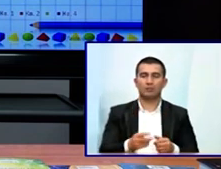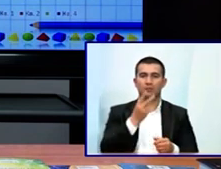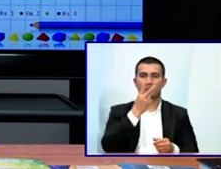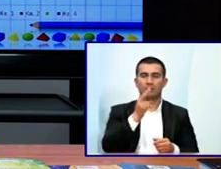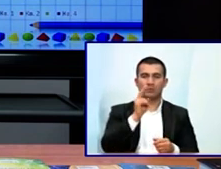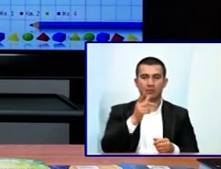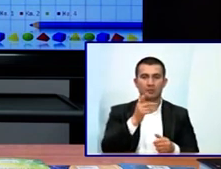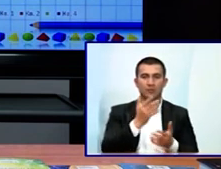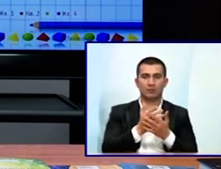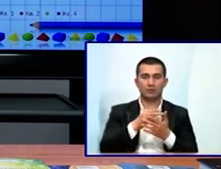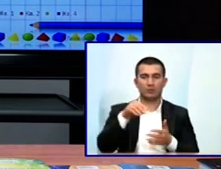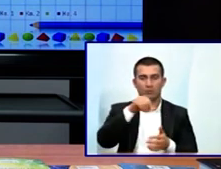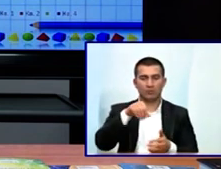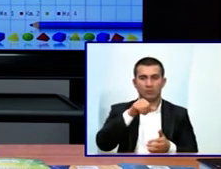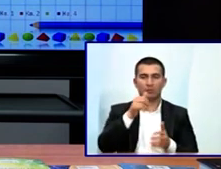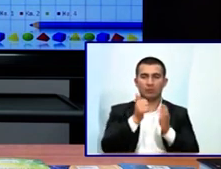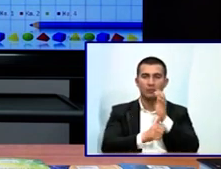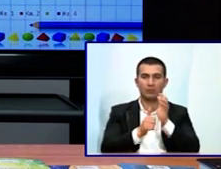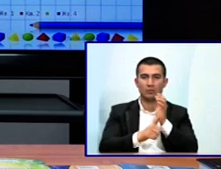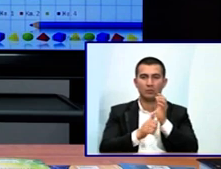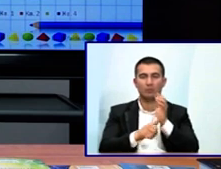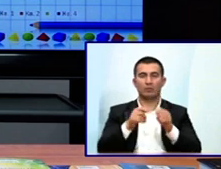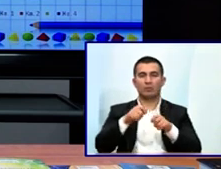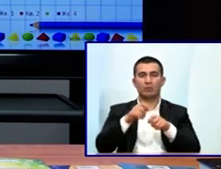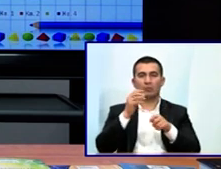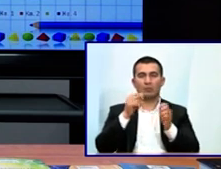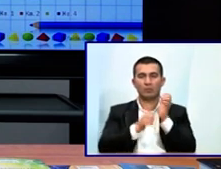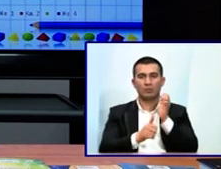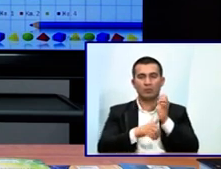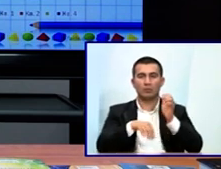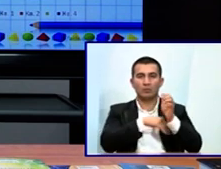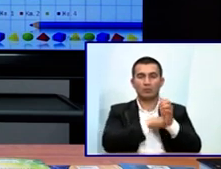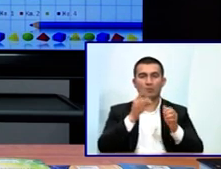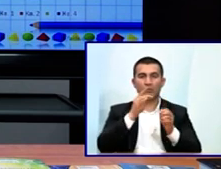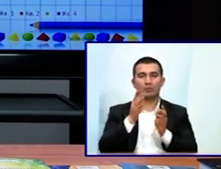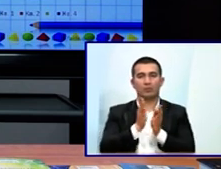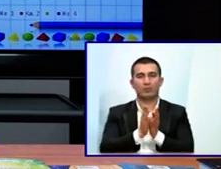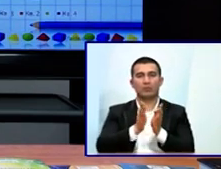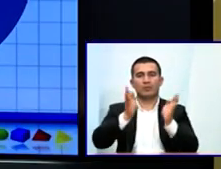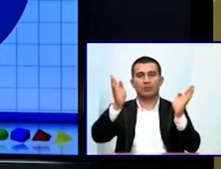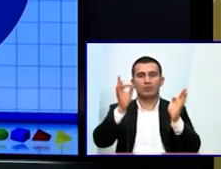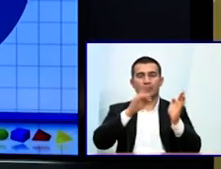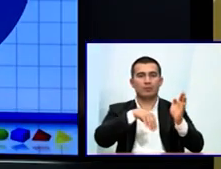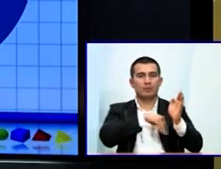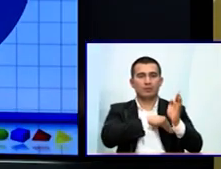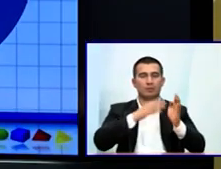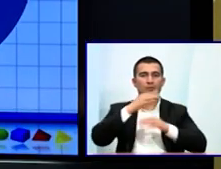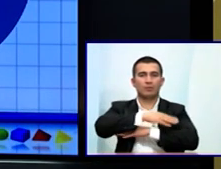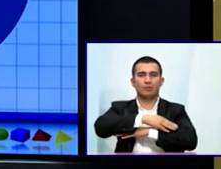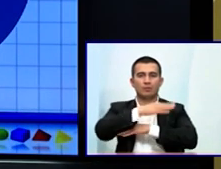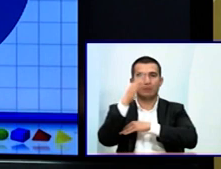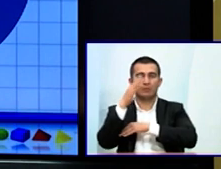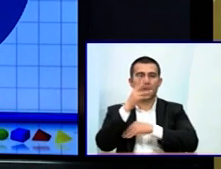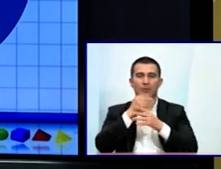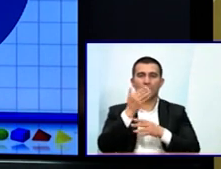kg tuzimiz 60 gradusli burchakni hosil qiladi. Demak, bu yerda tuz va suvning ko'rinishi qancha